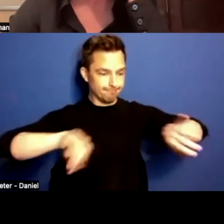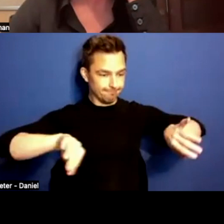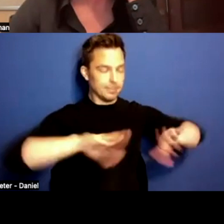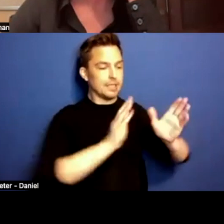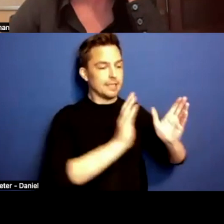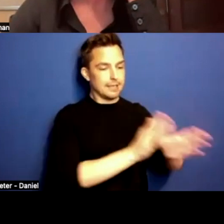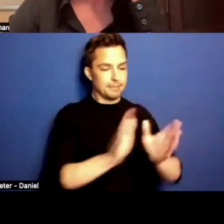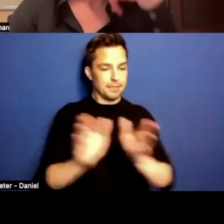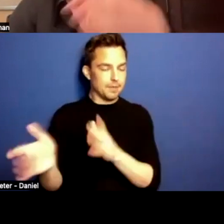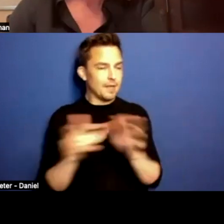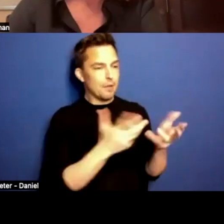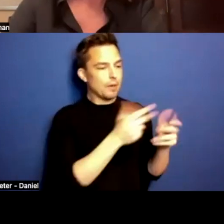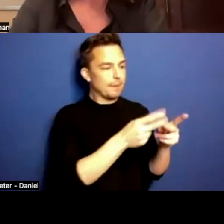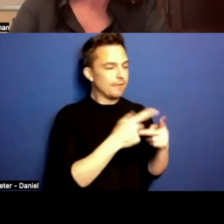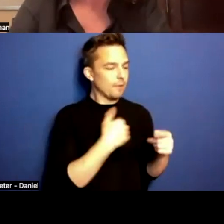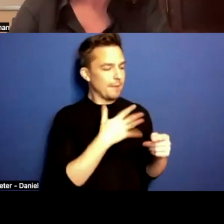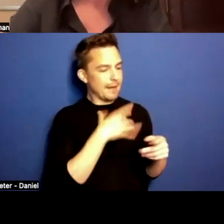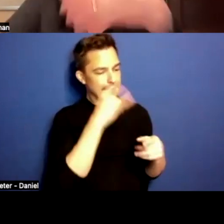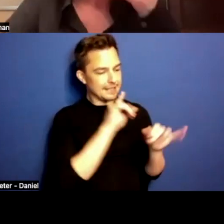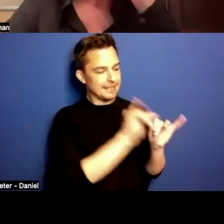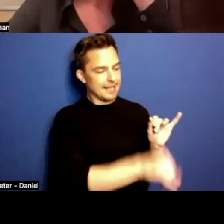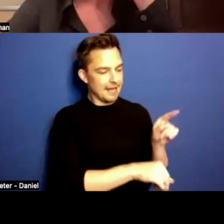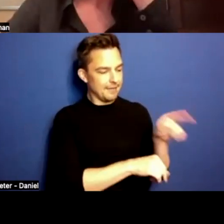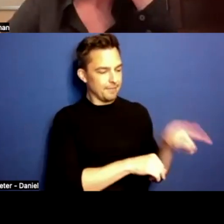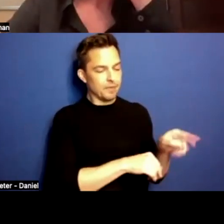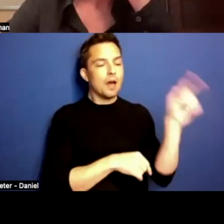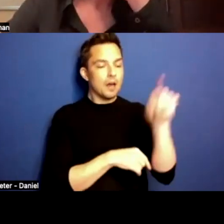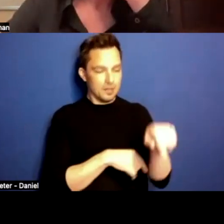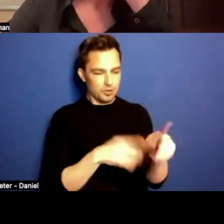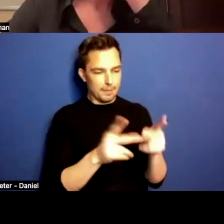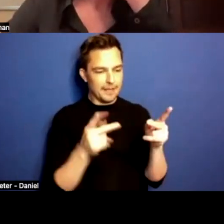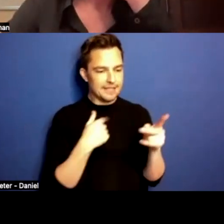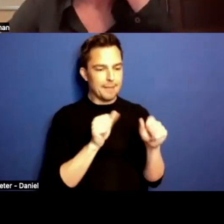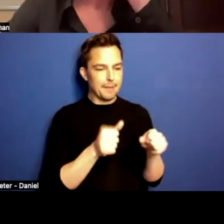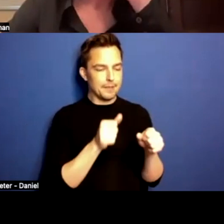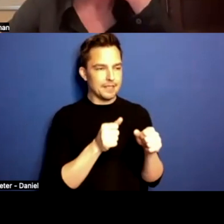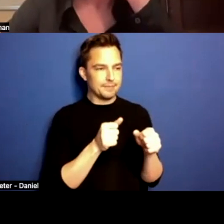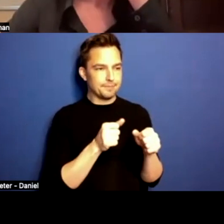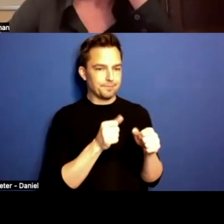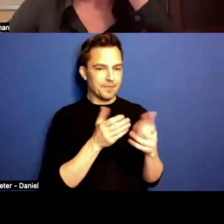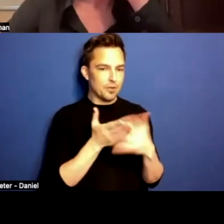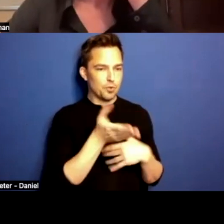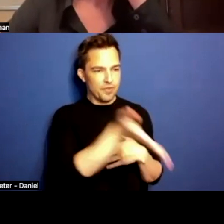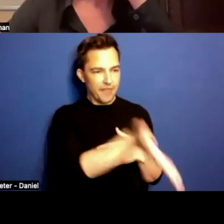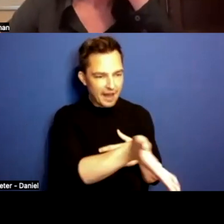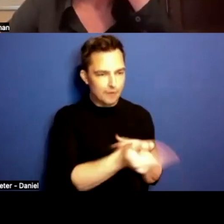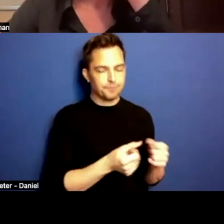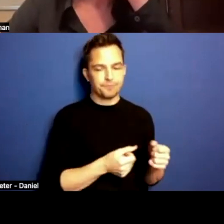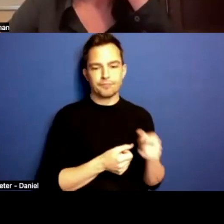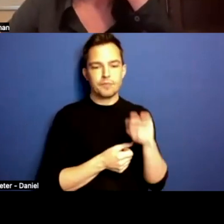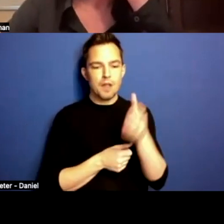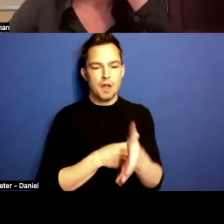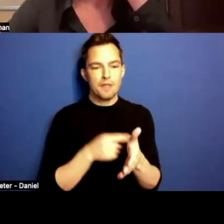me and my kids to stay if I needed it. There's a place that I can get food if for whatever reason that's a need. There's someone who